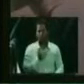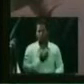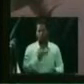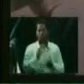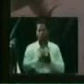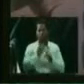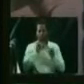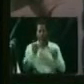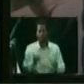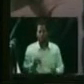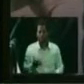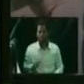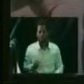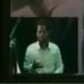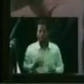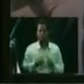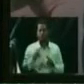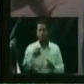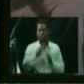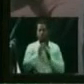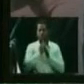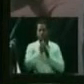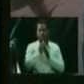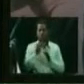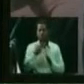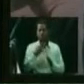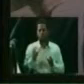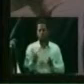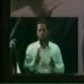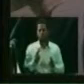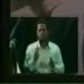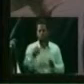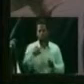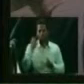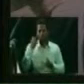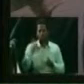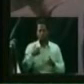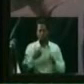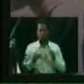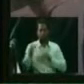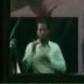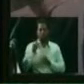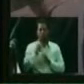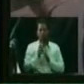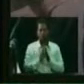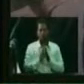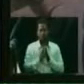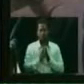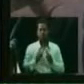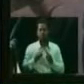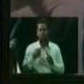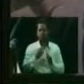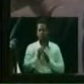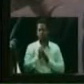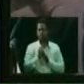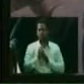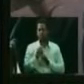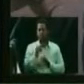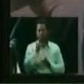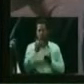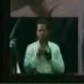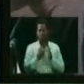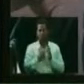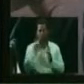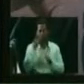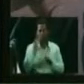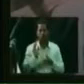system, a leadership which apparently behaves as if it is above the law when it suits their ends, a leadership that sets a poor example for